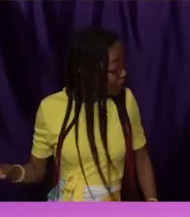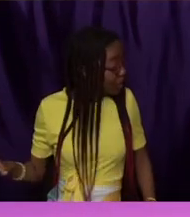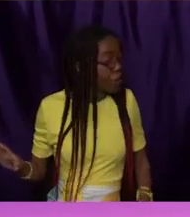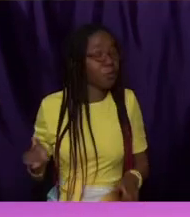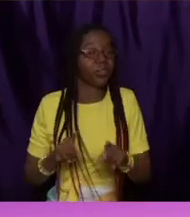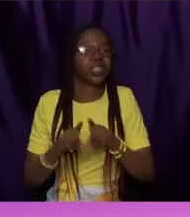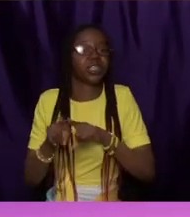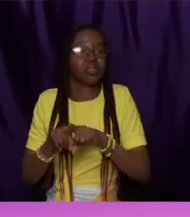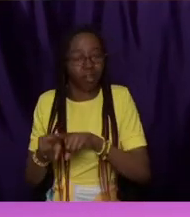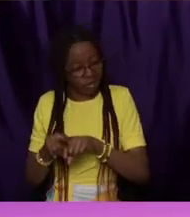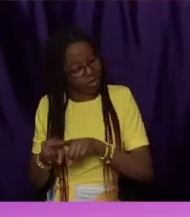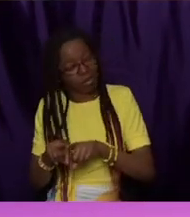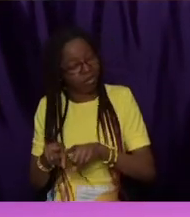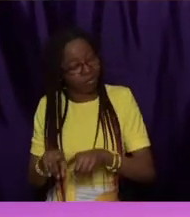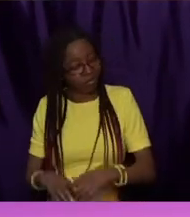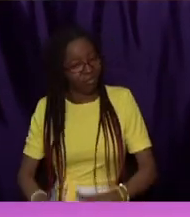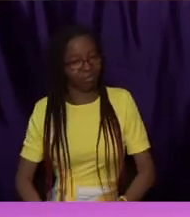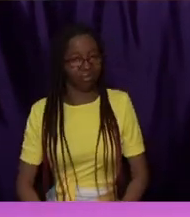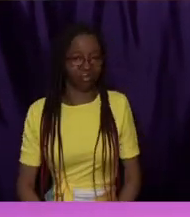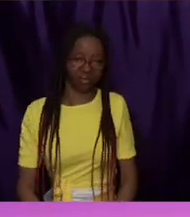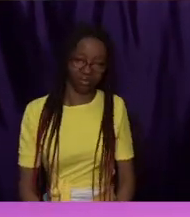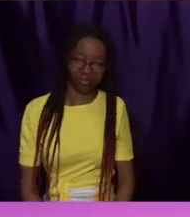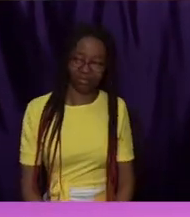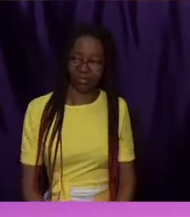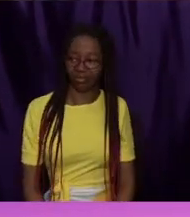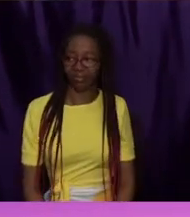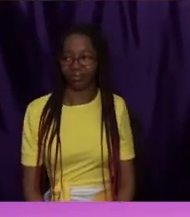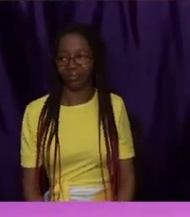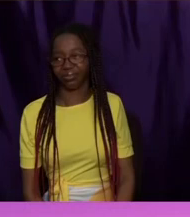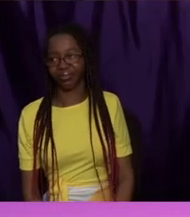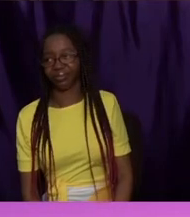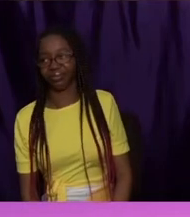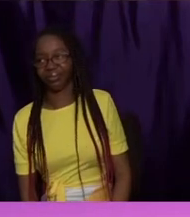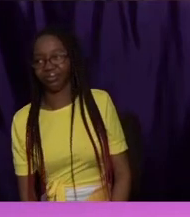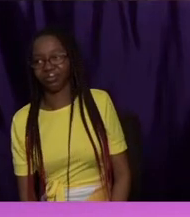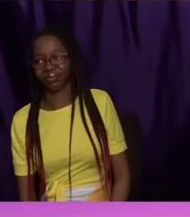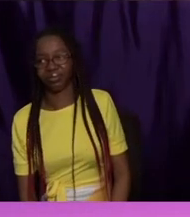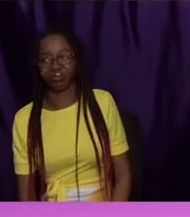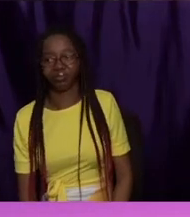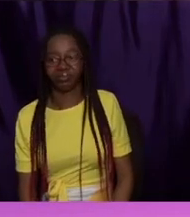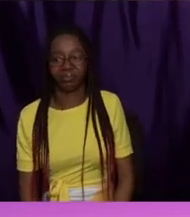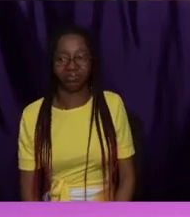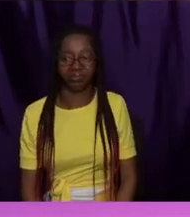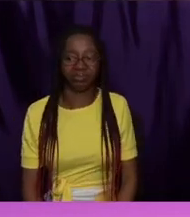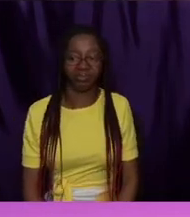are.